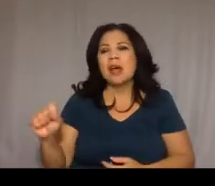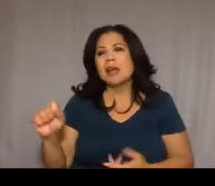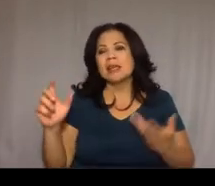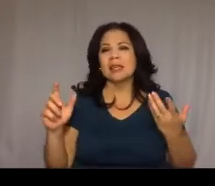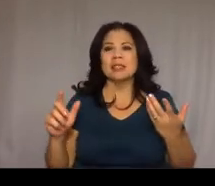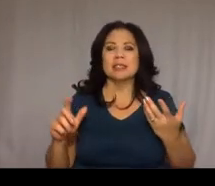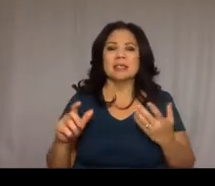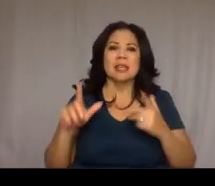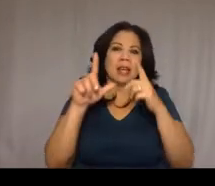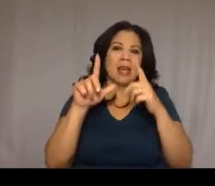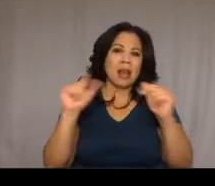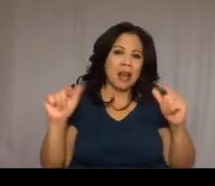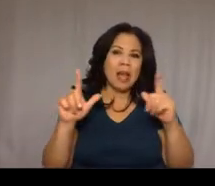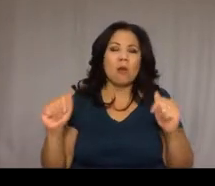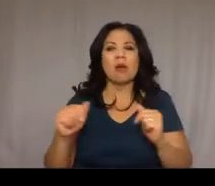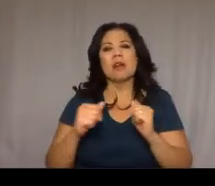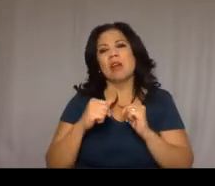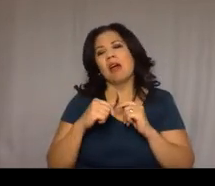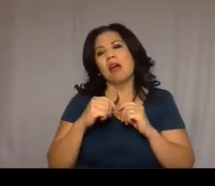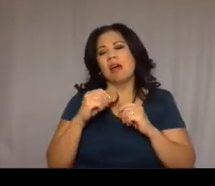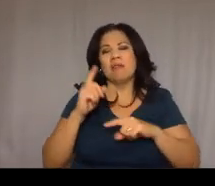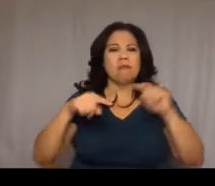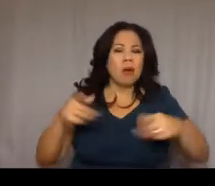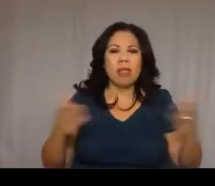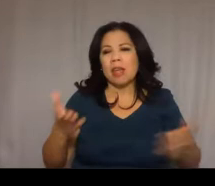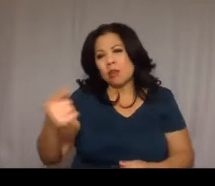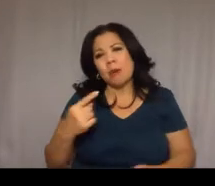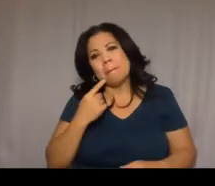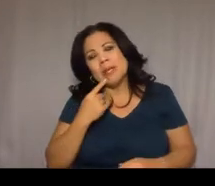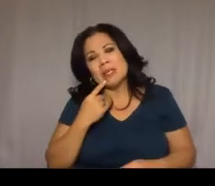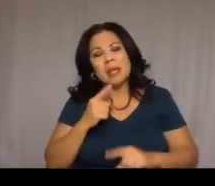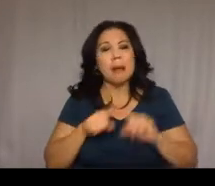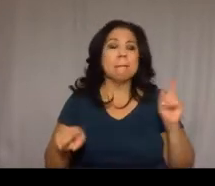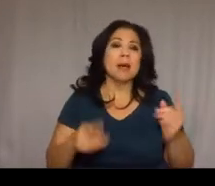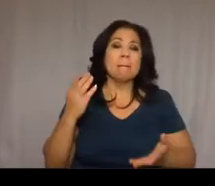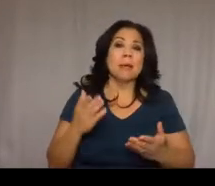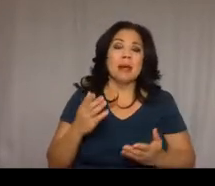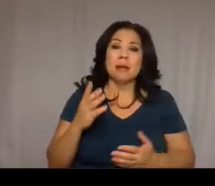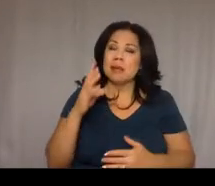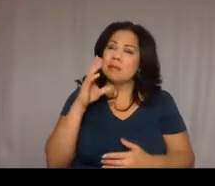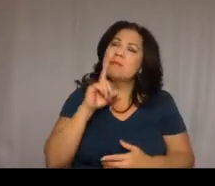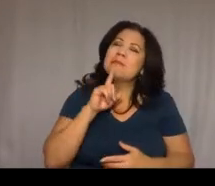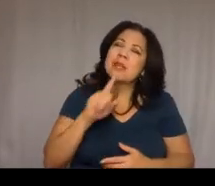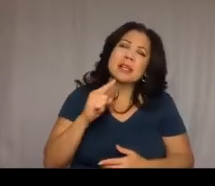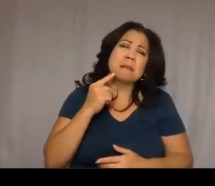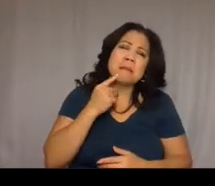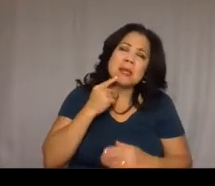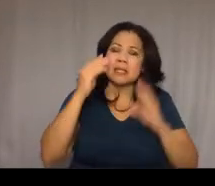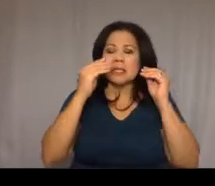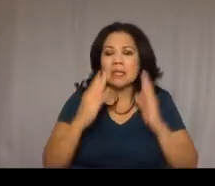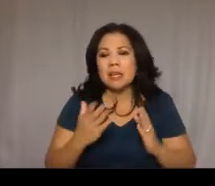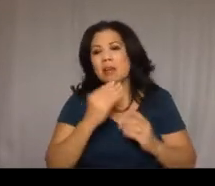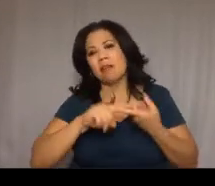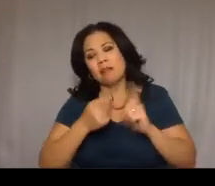miss English, there might be all sorts of things that you're missing. But I'm guessing most of all you probably miss your friends and your teachers. So